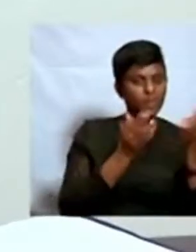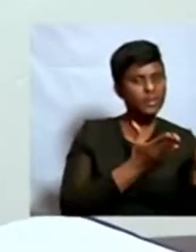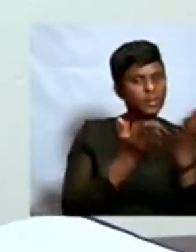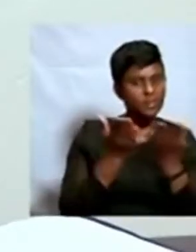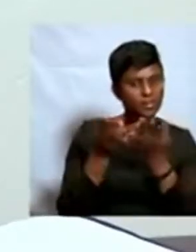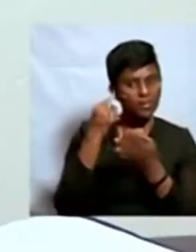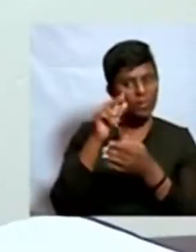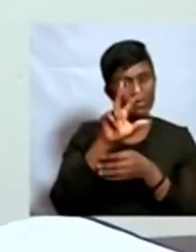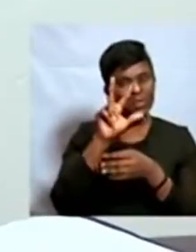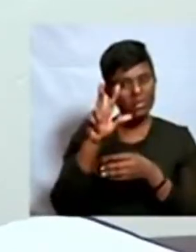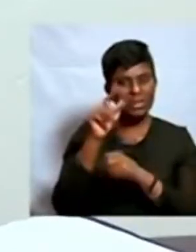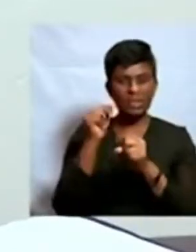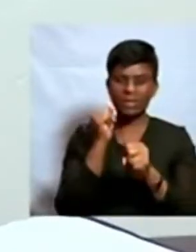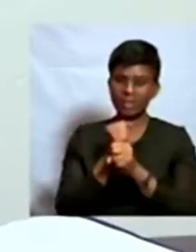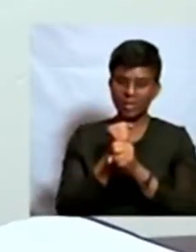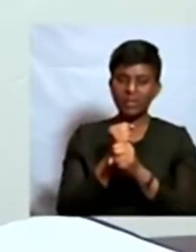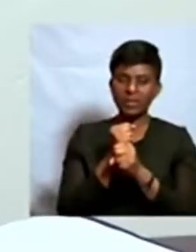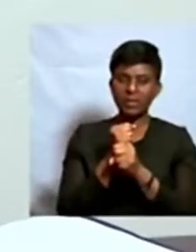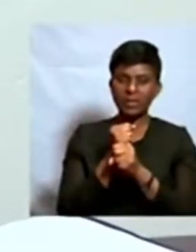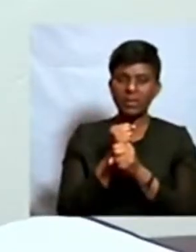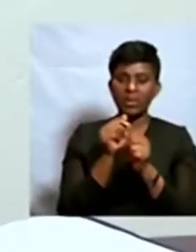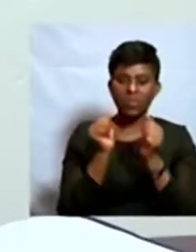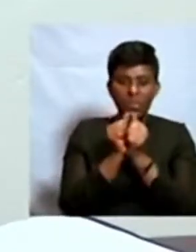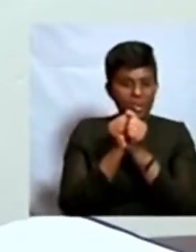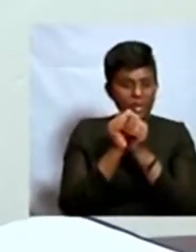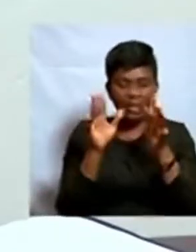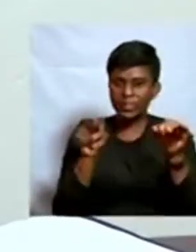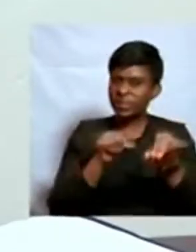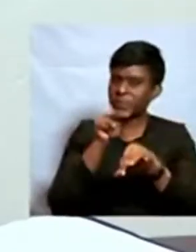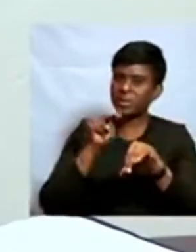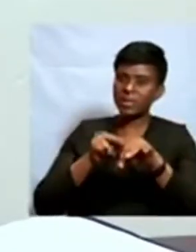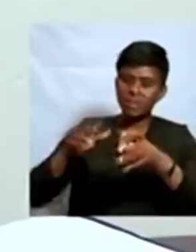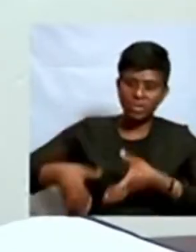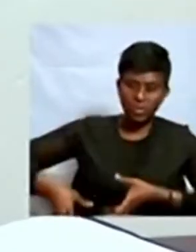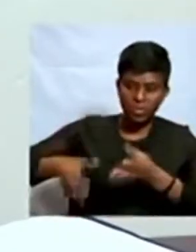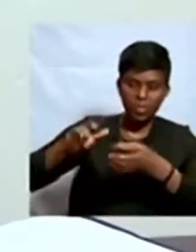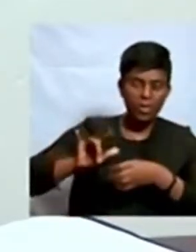for 33 years almost without a national carrier.